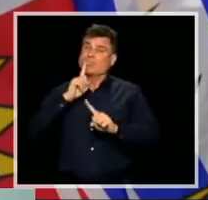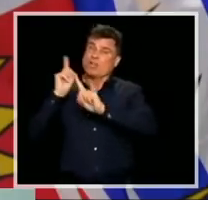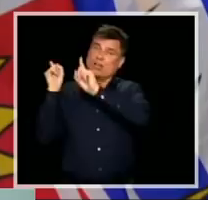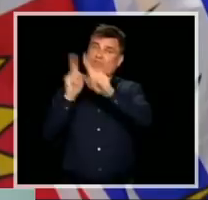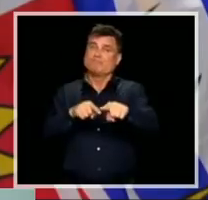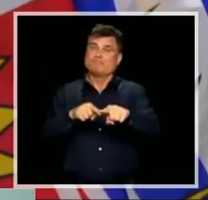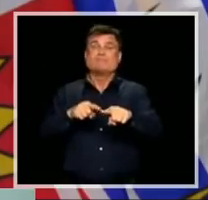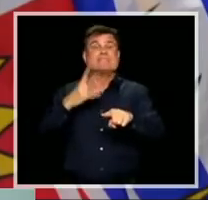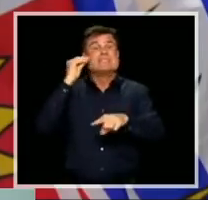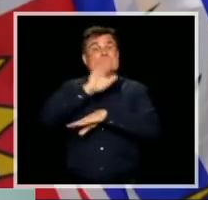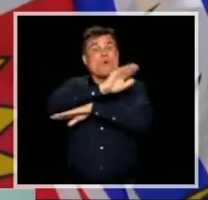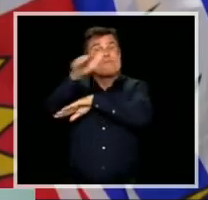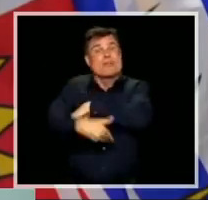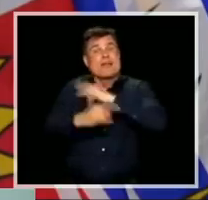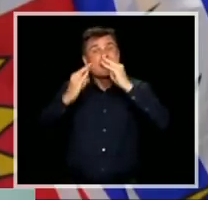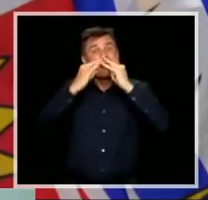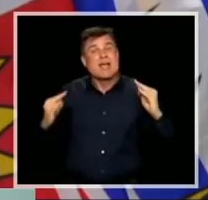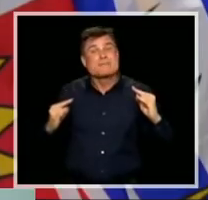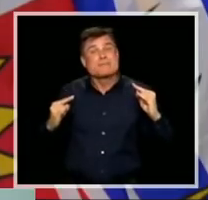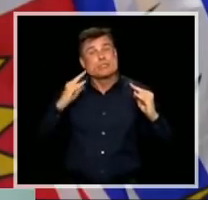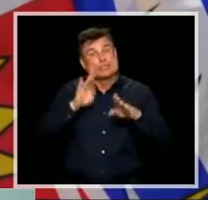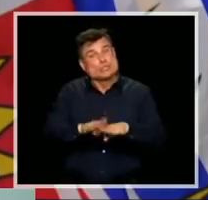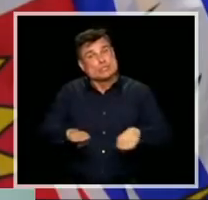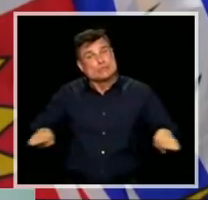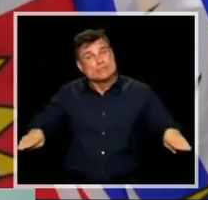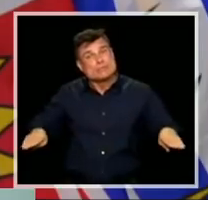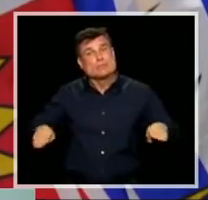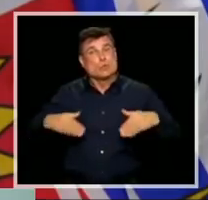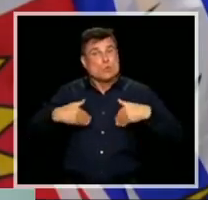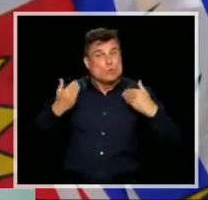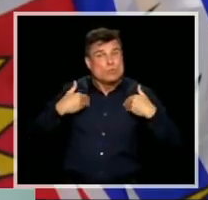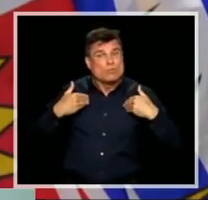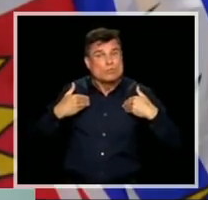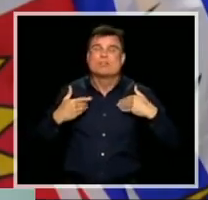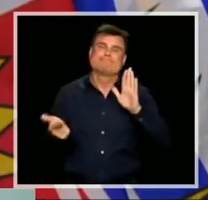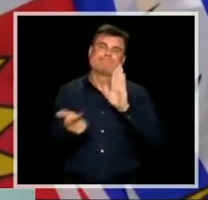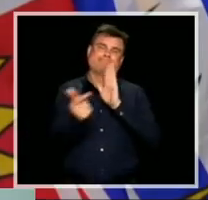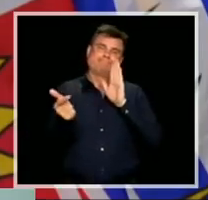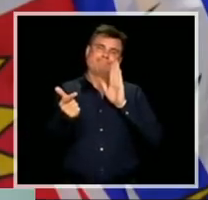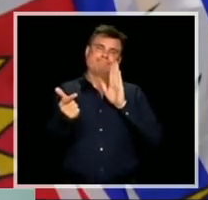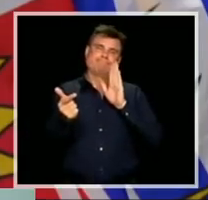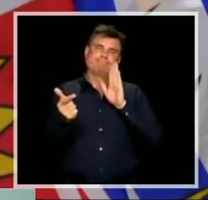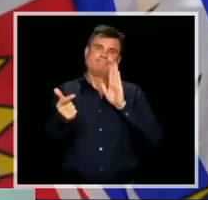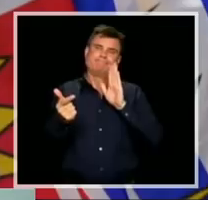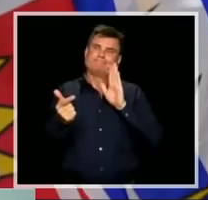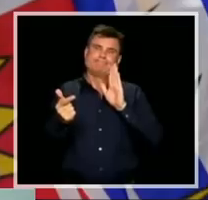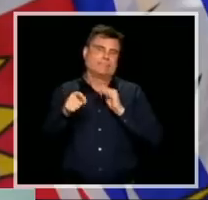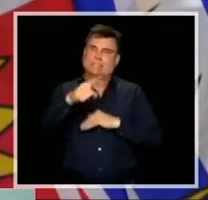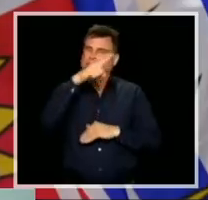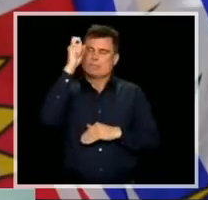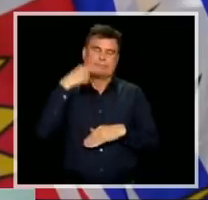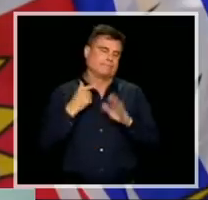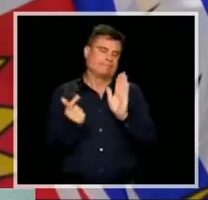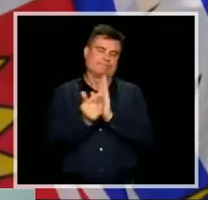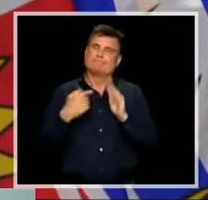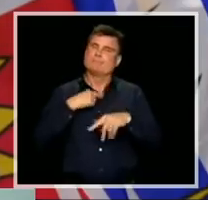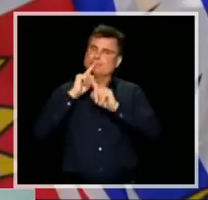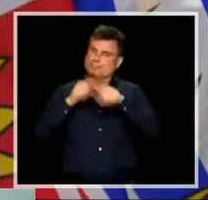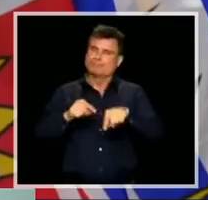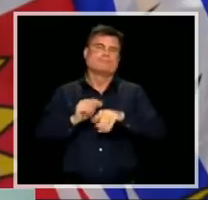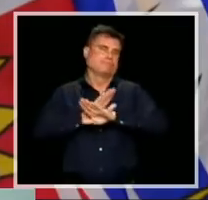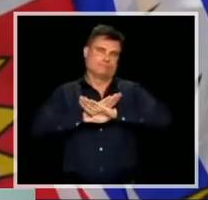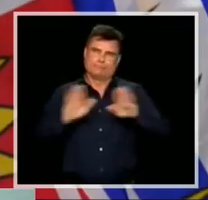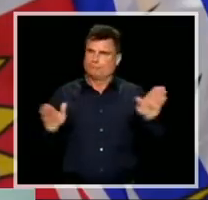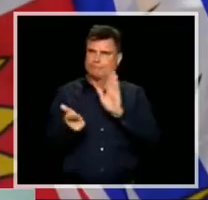world, and globally we're having to do things differently this year. I also want to have a little bit of a